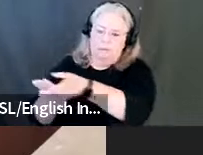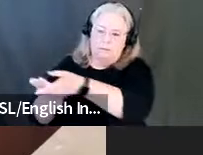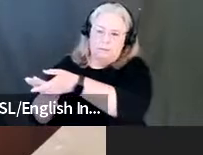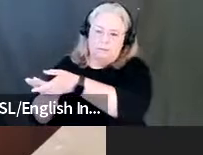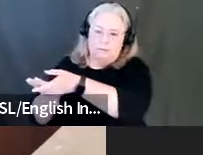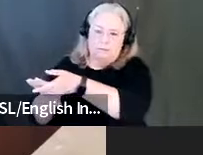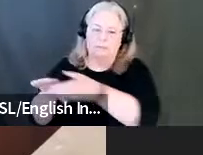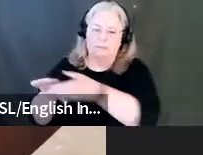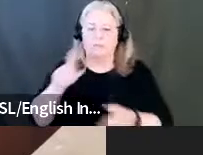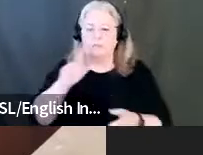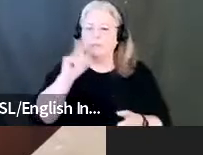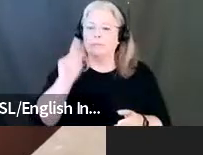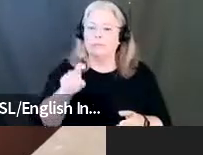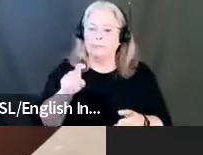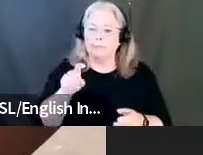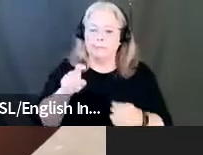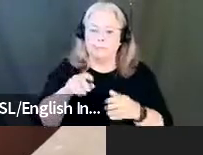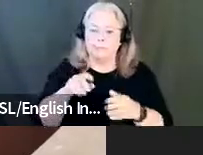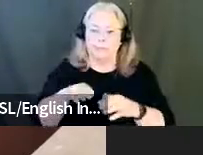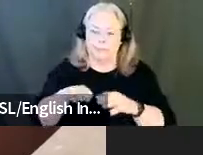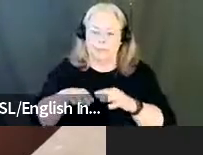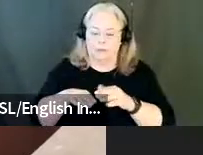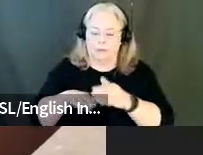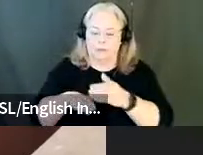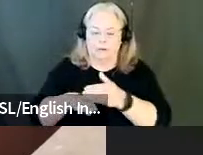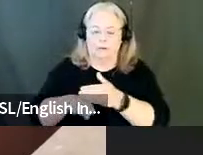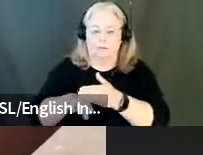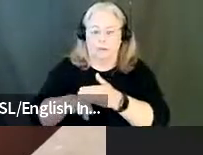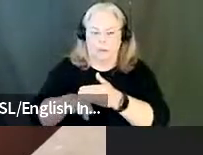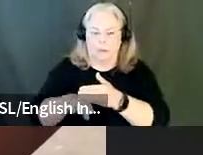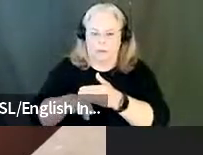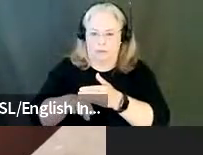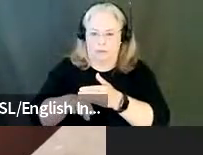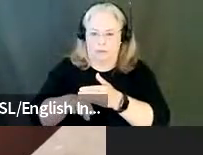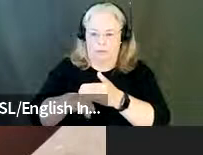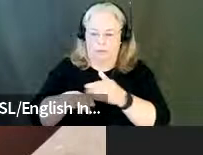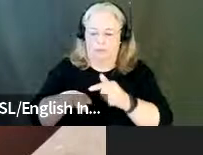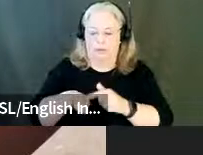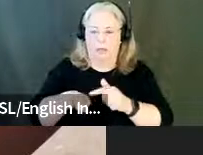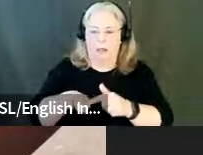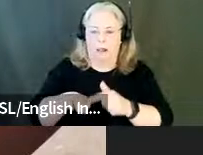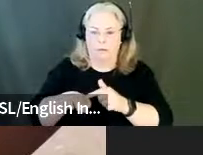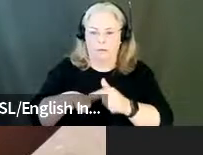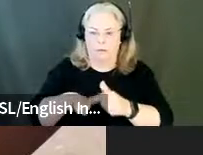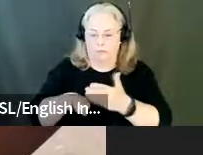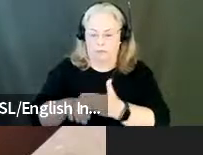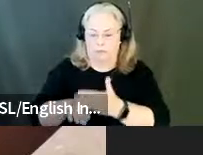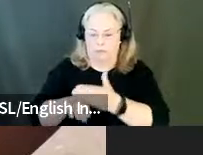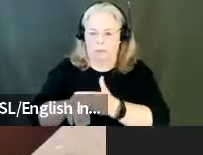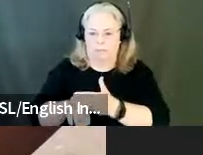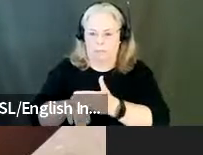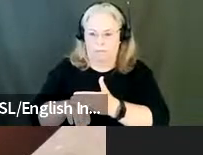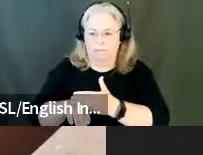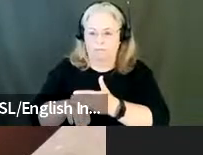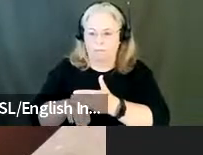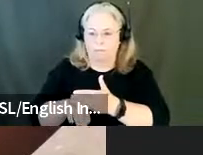finger and has to go above my knuckles. So I've slid that all the way through. And then watch